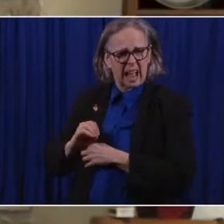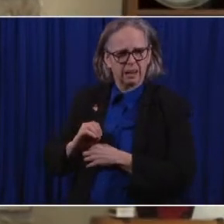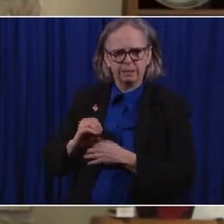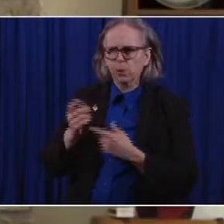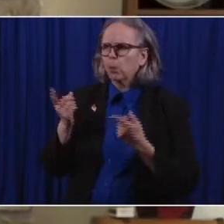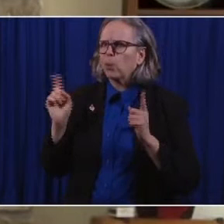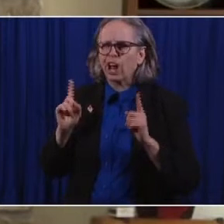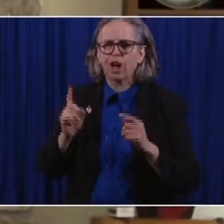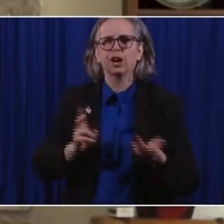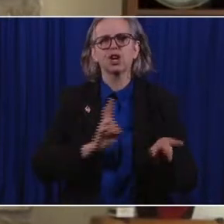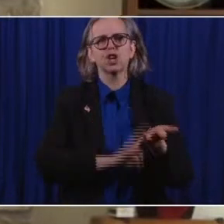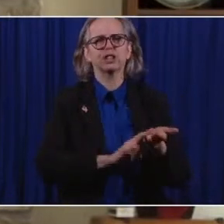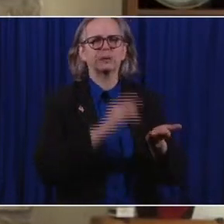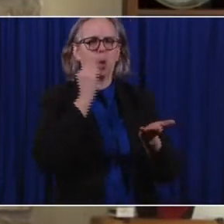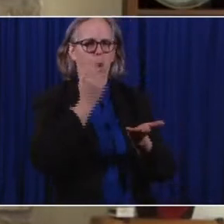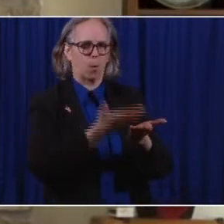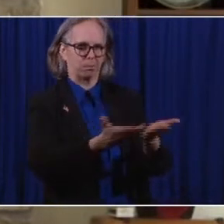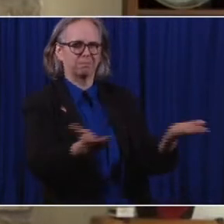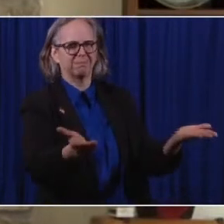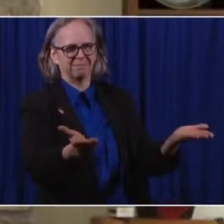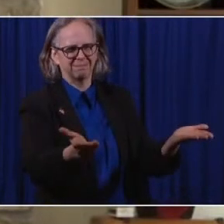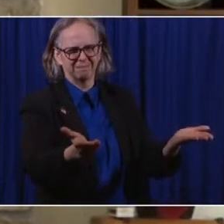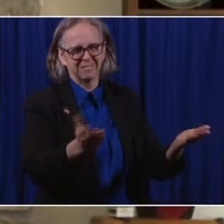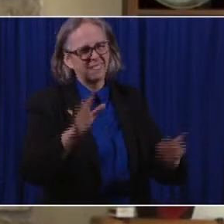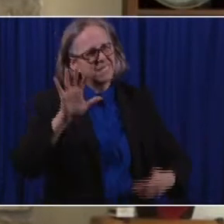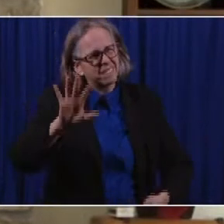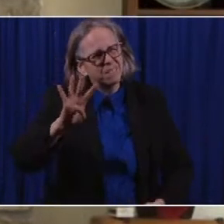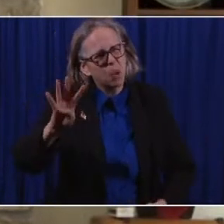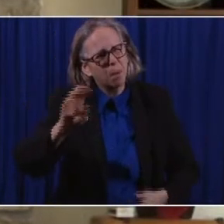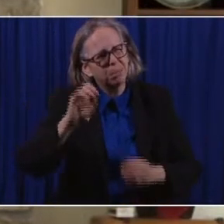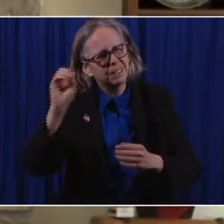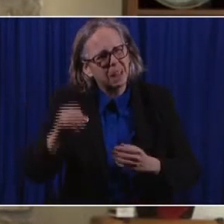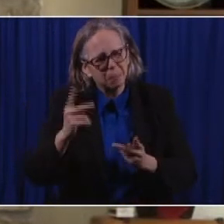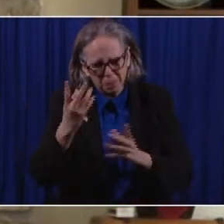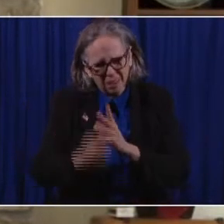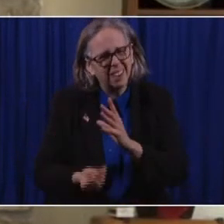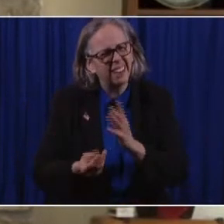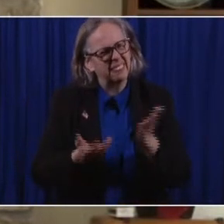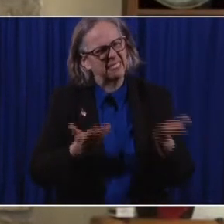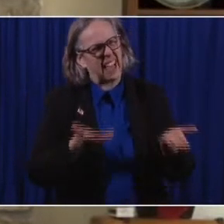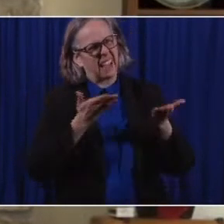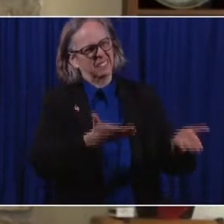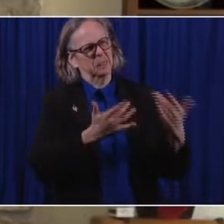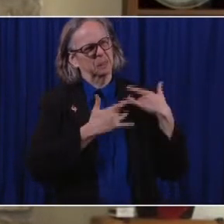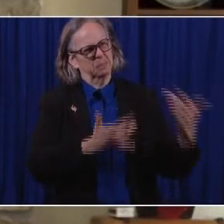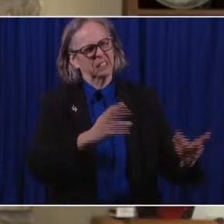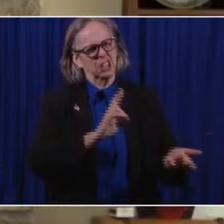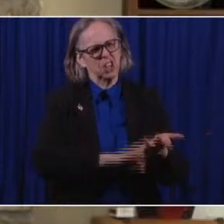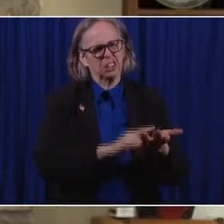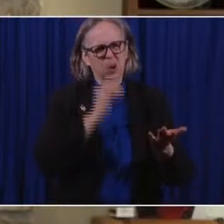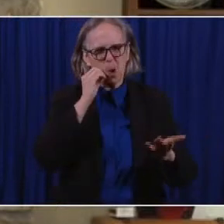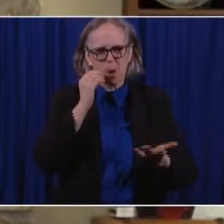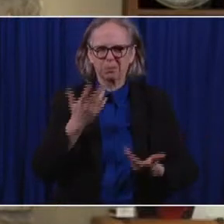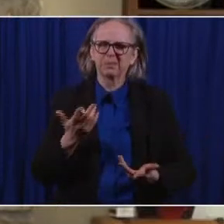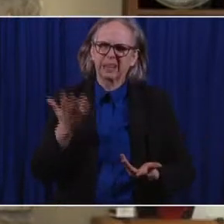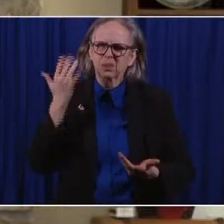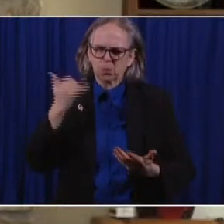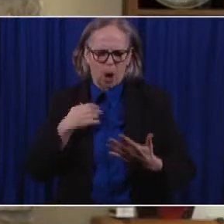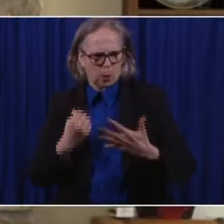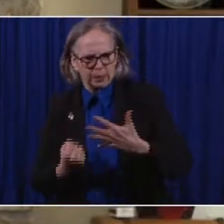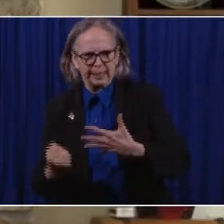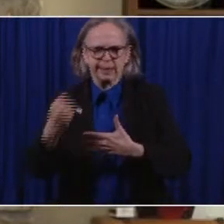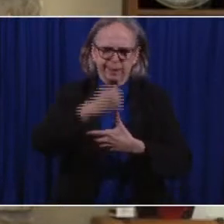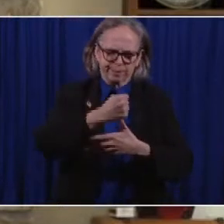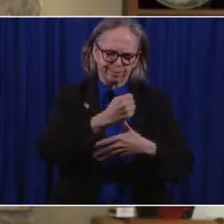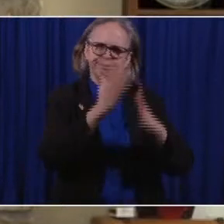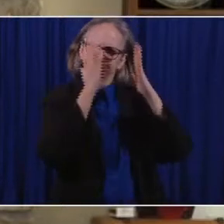54%. So obviously, that was one of the first places we wanted to be able to protect people. And we have very,